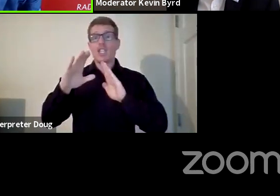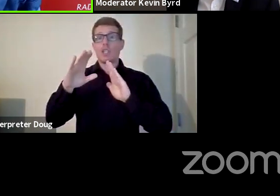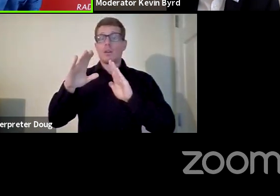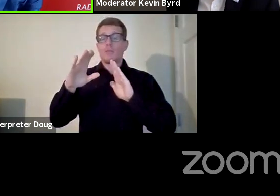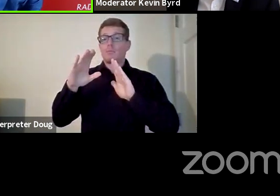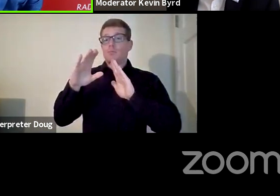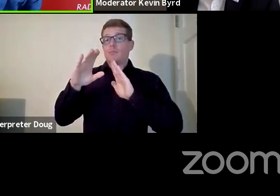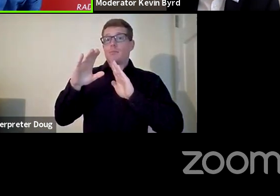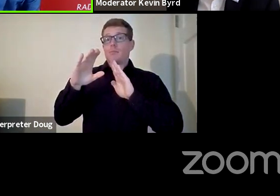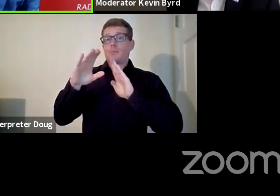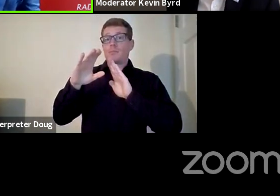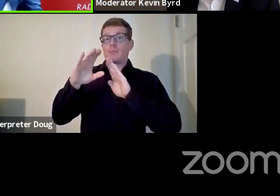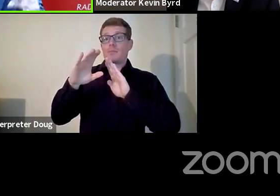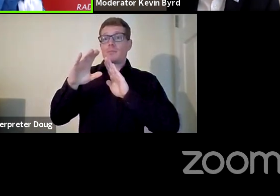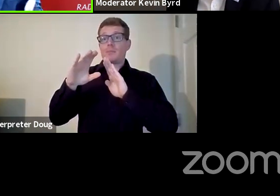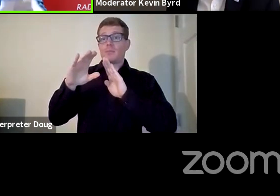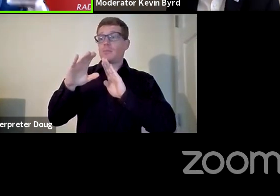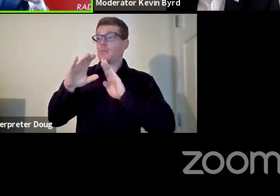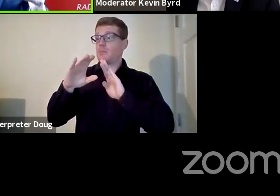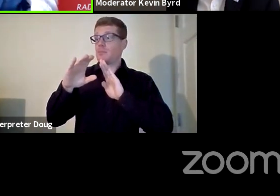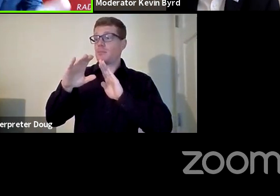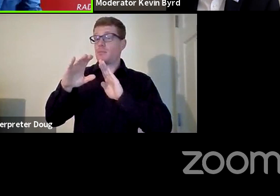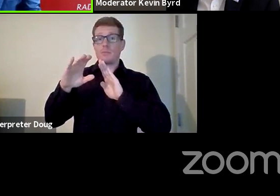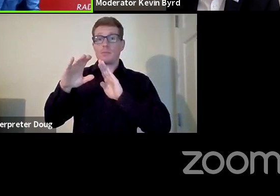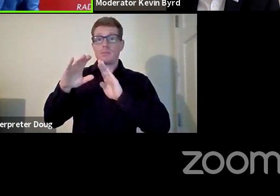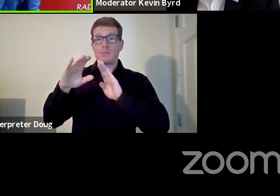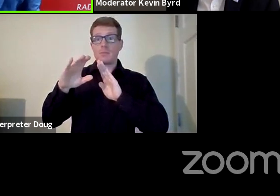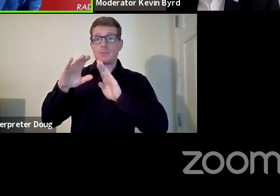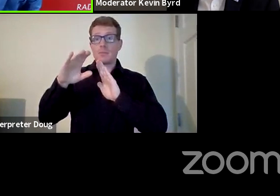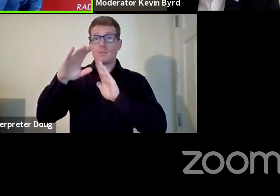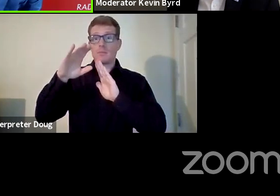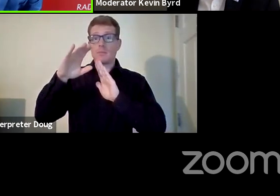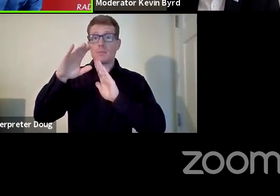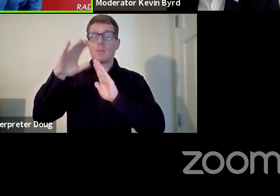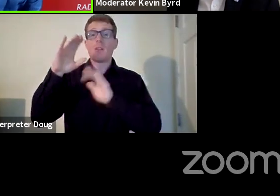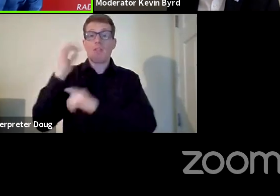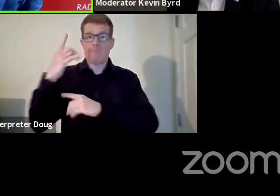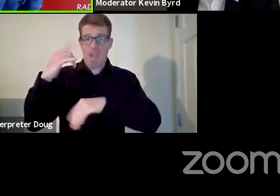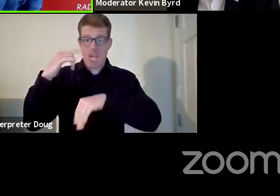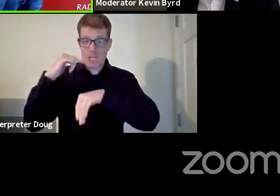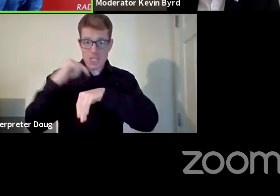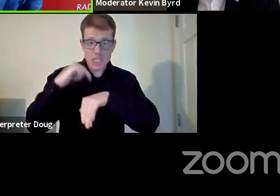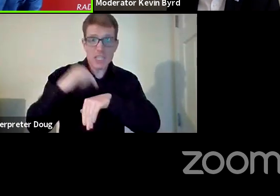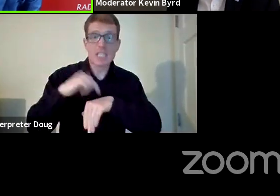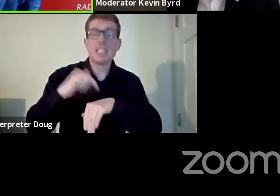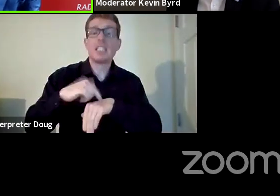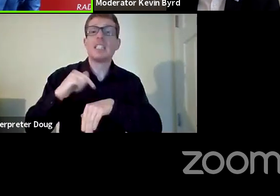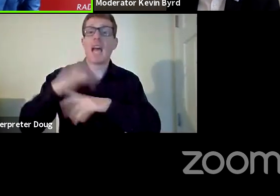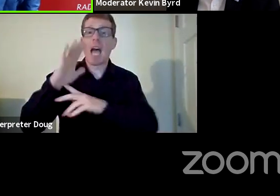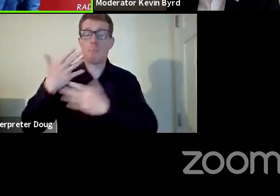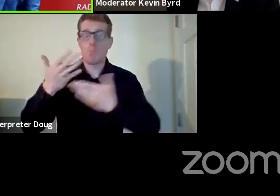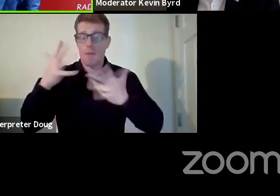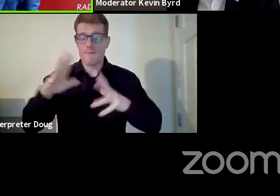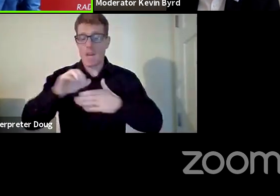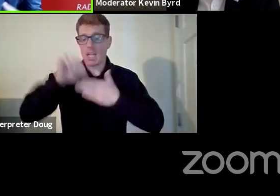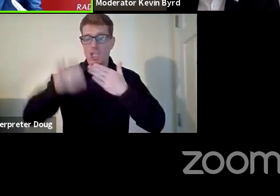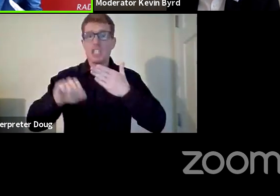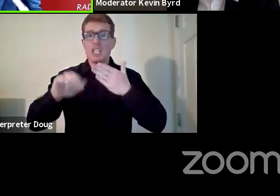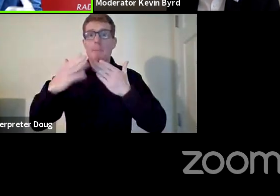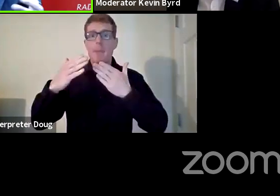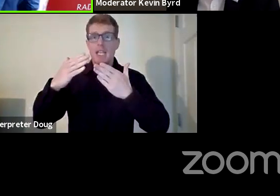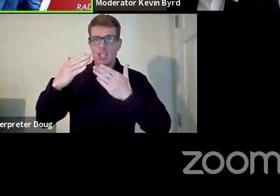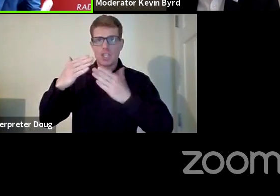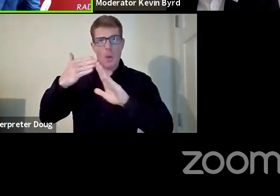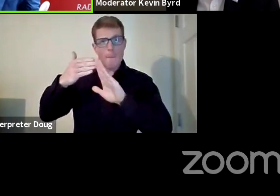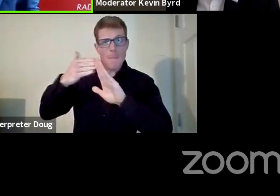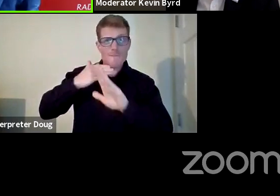our traditional Thanksgiving break. And that will conclude with our exams as well as commencement. But I will tell you that we've been thinking about